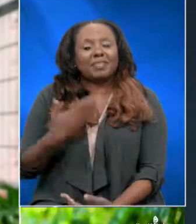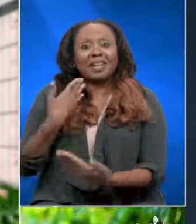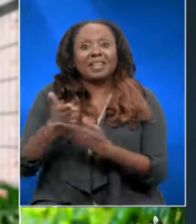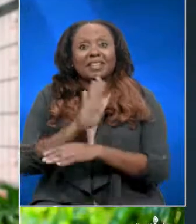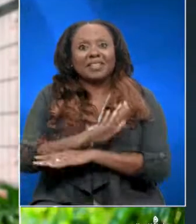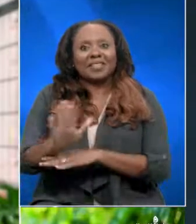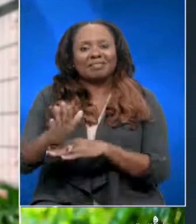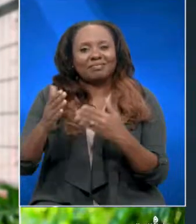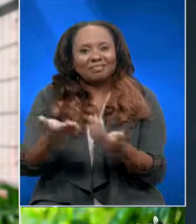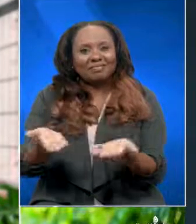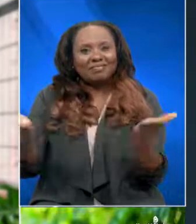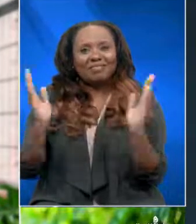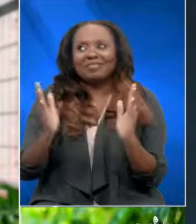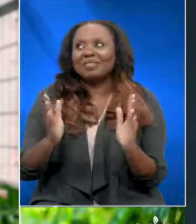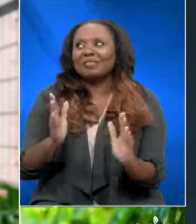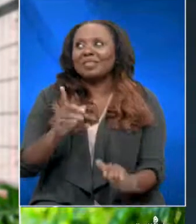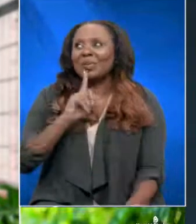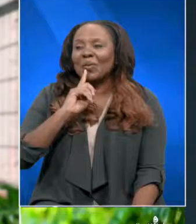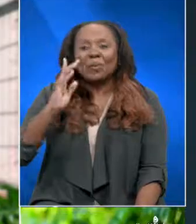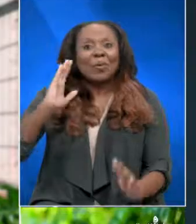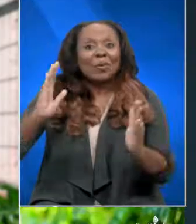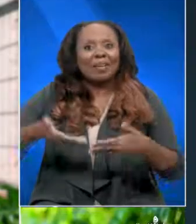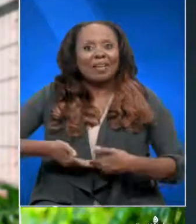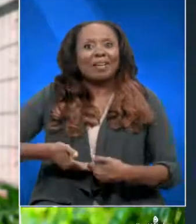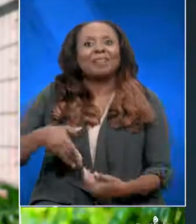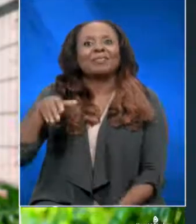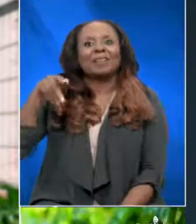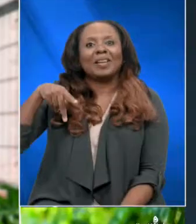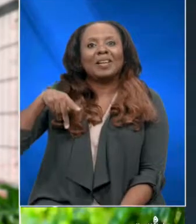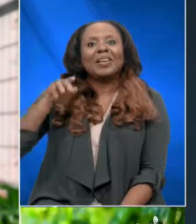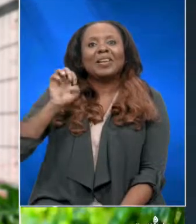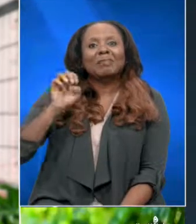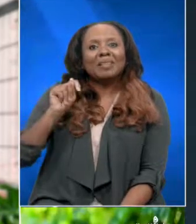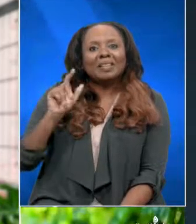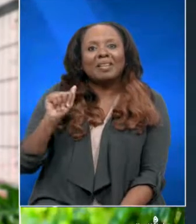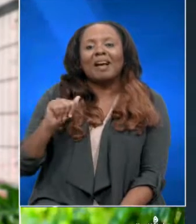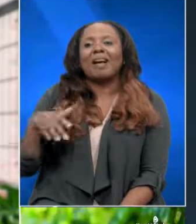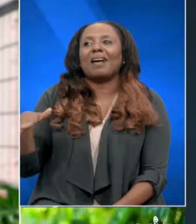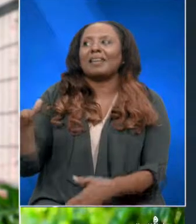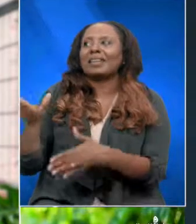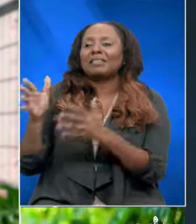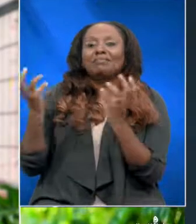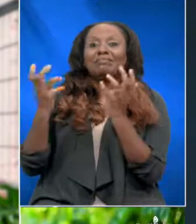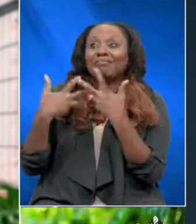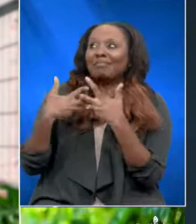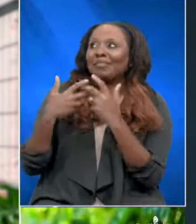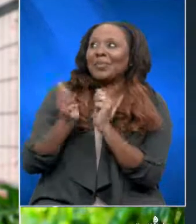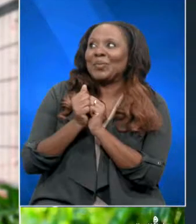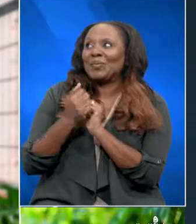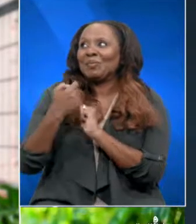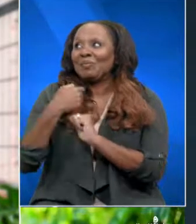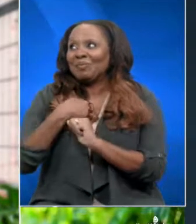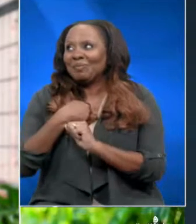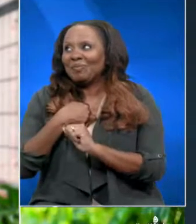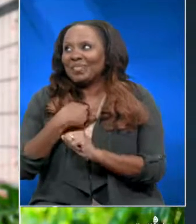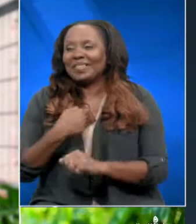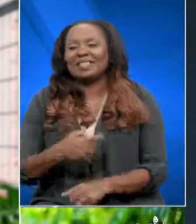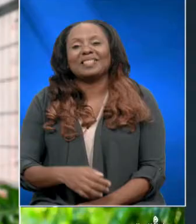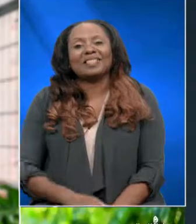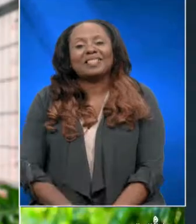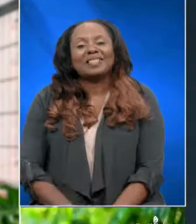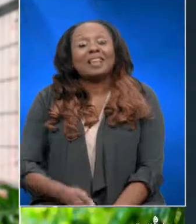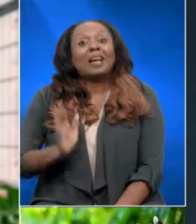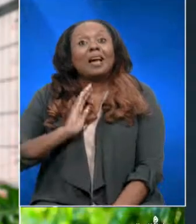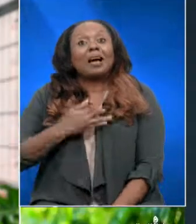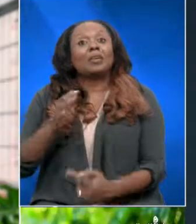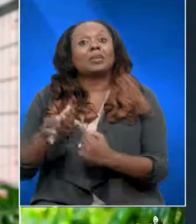also a very warm welcome to you, Peter, Thank you. For sharing this evening's program with me. Our special